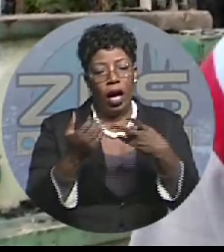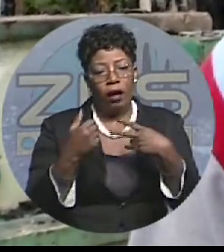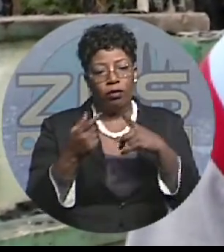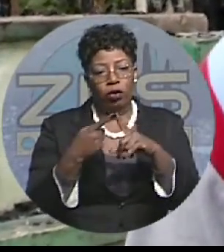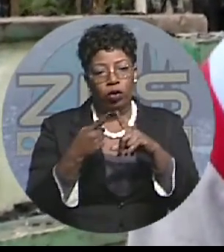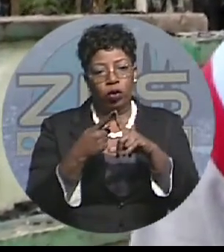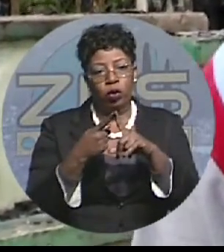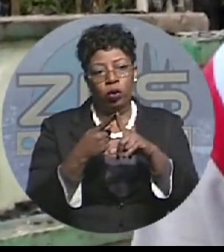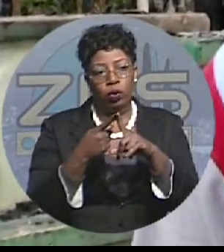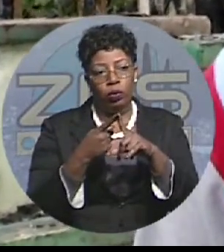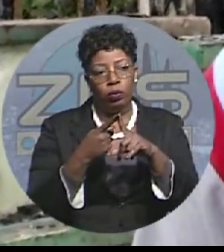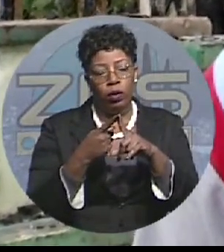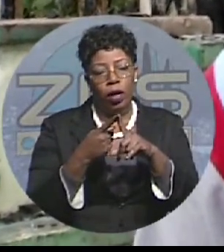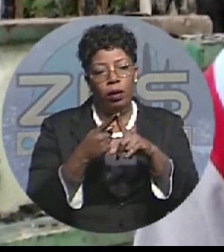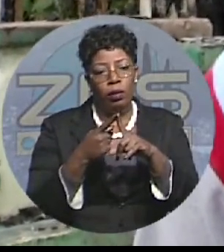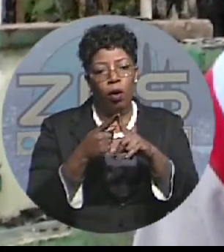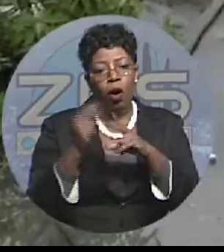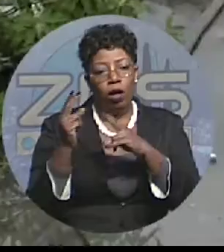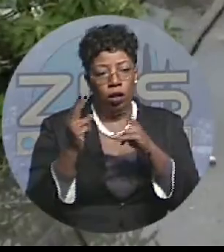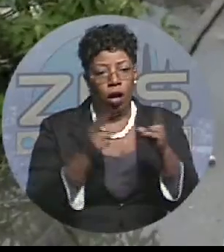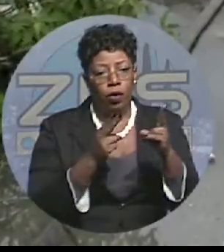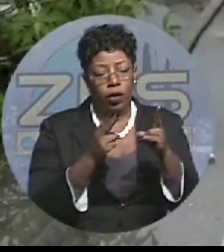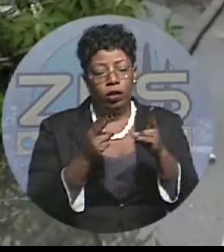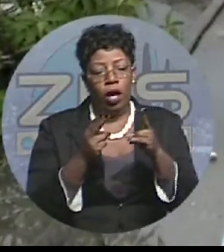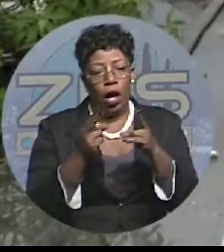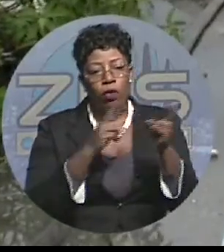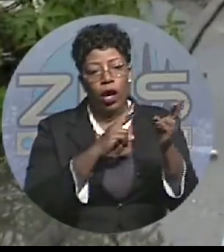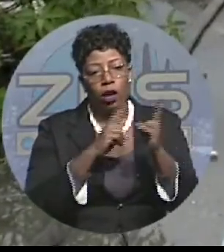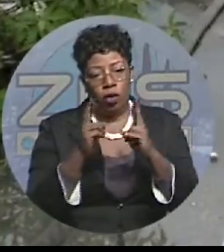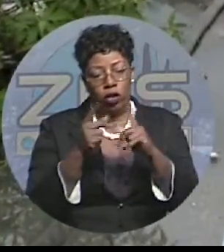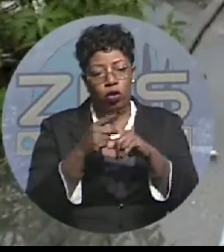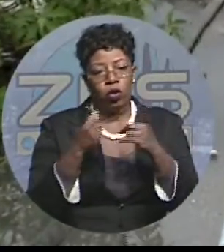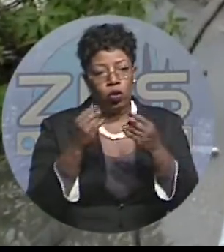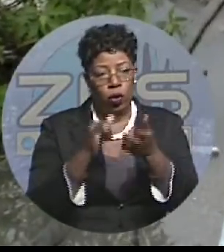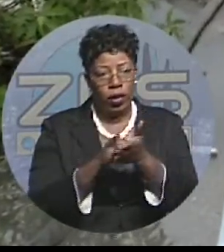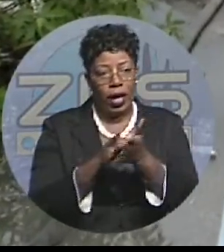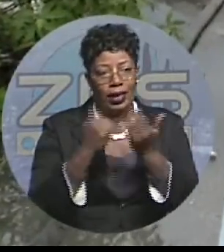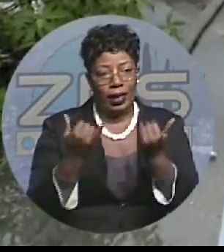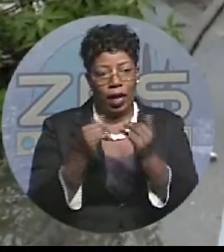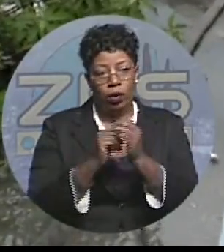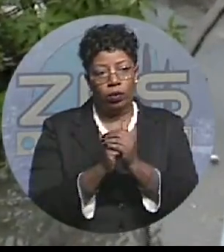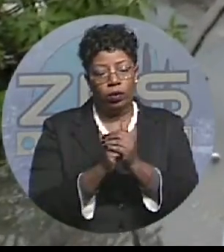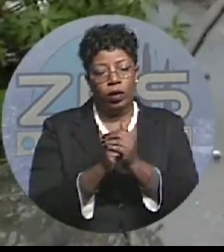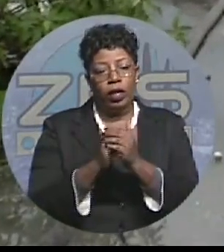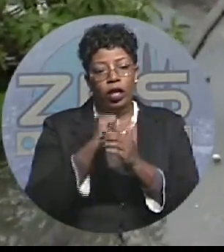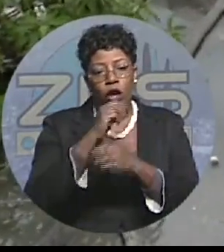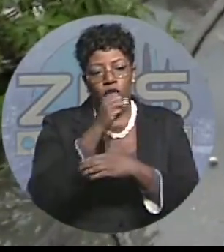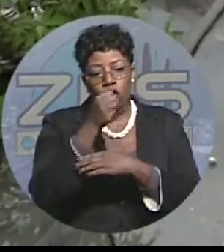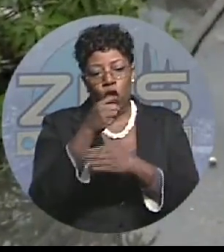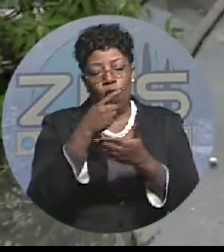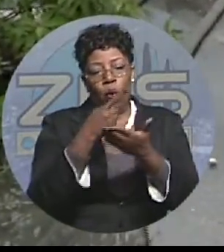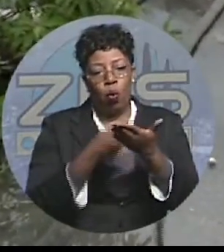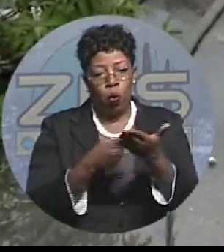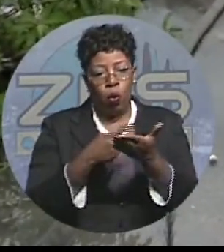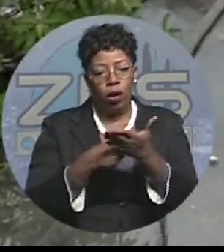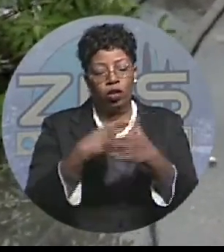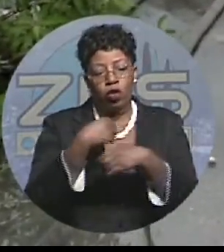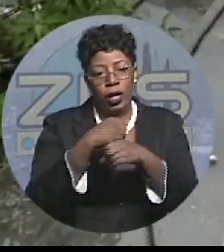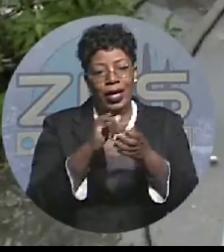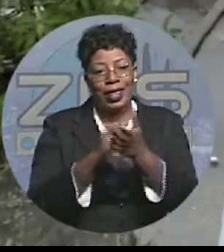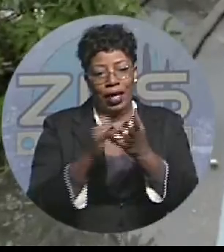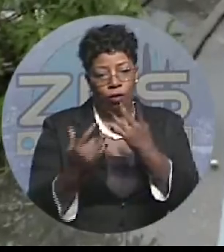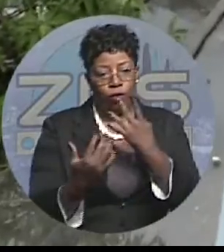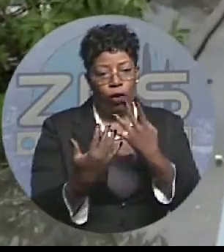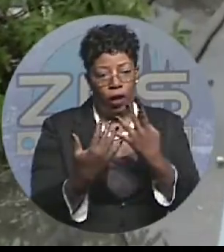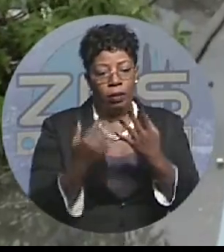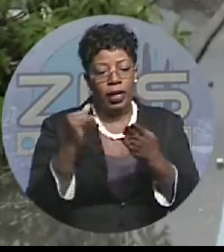level. We are prepared to do that. Now, officials are not sure what caused the blaze, but investigations are